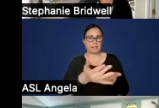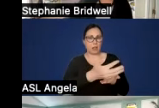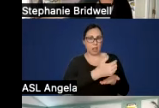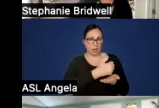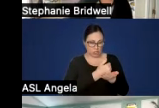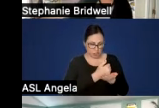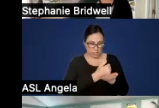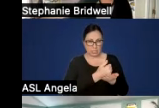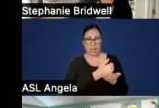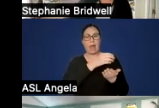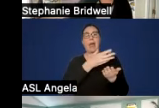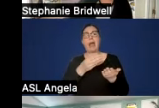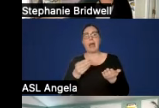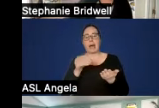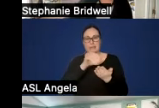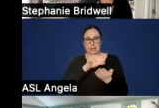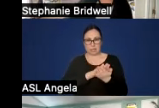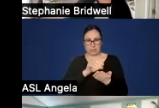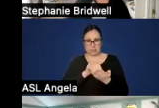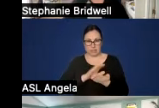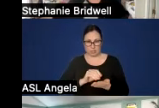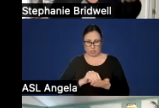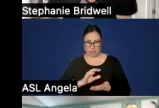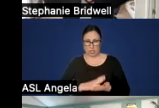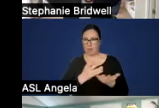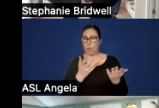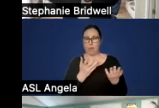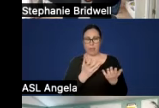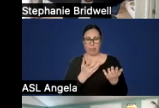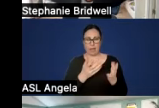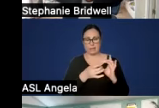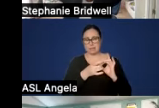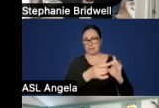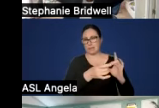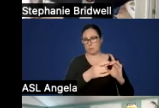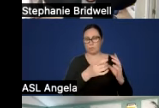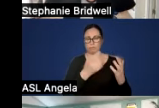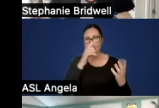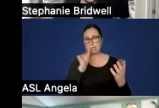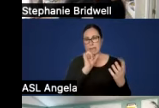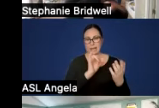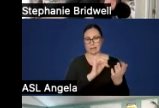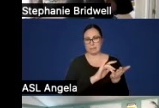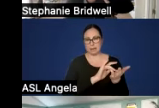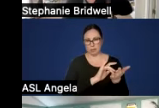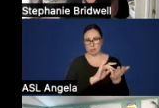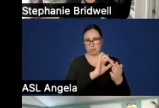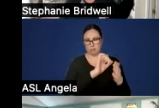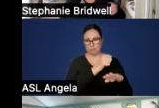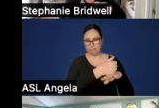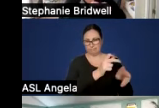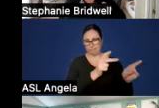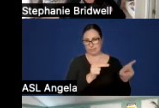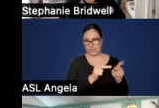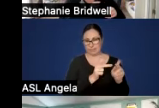documentation, and just kind of what that looks like in the medical hospital setting, right? And so they're coming from that perspective. The law enforcement